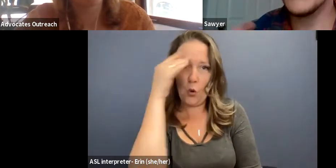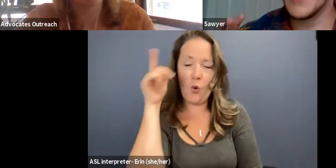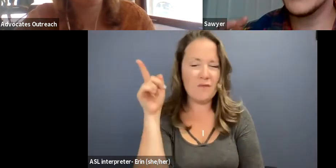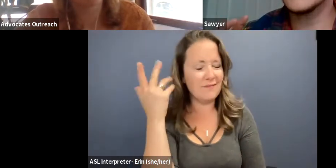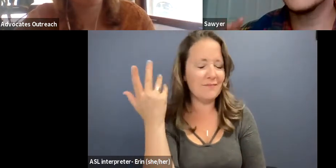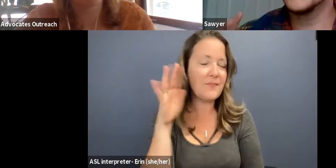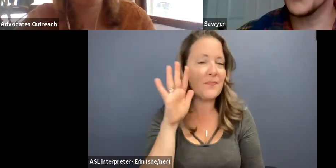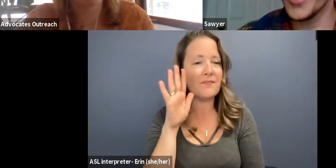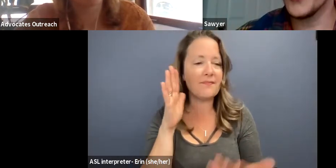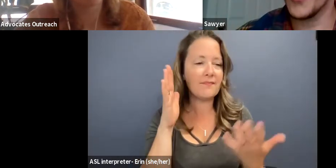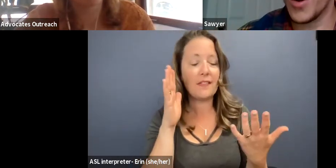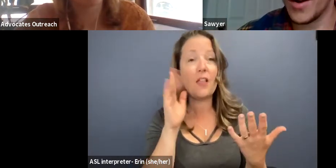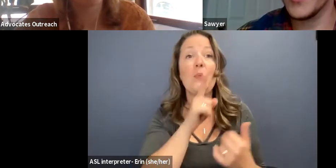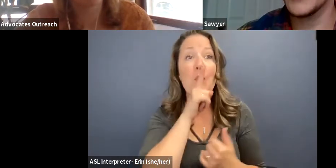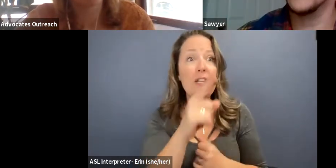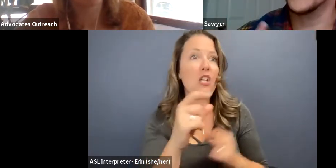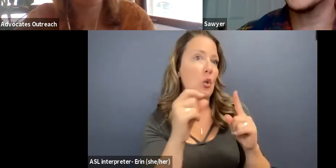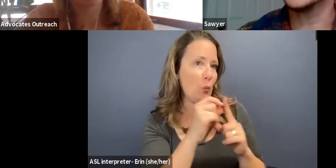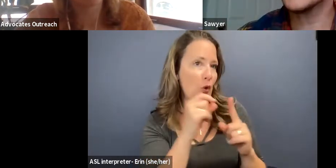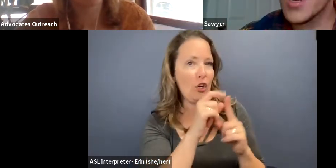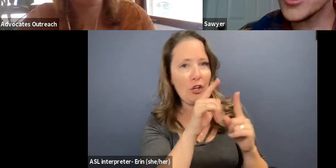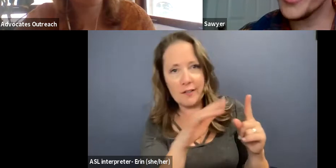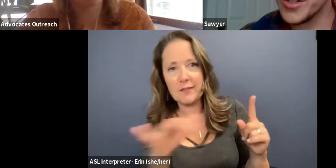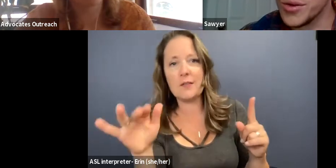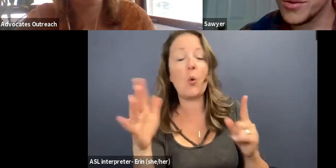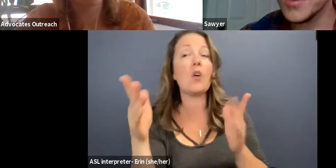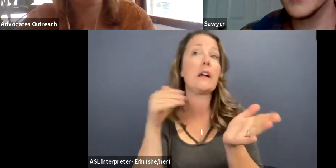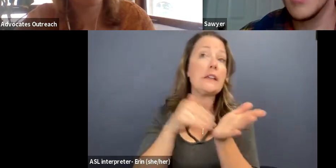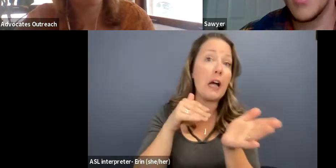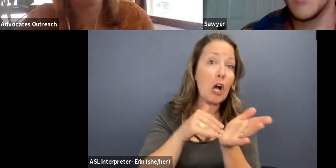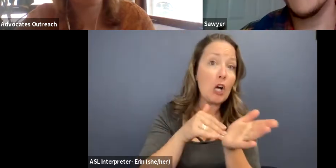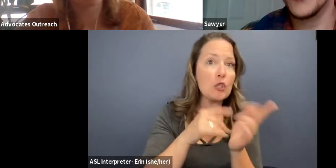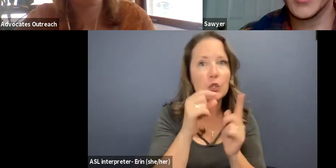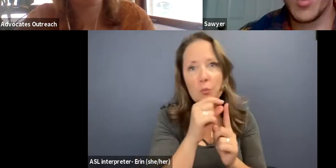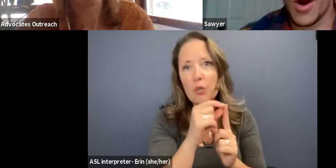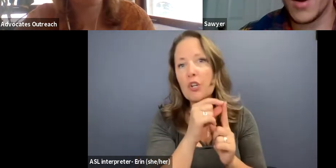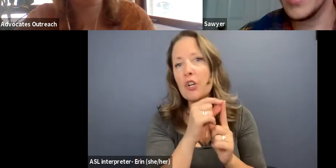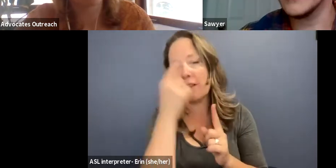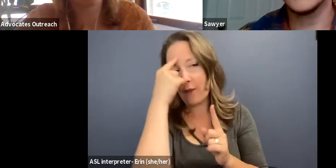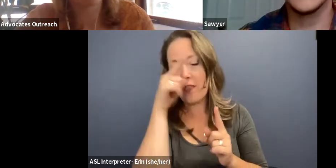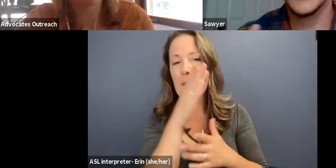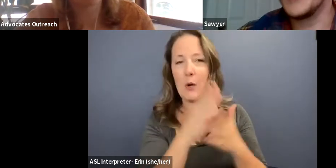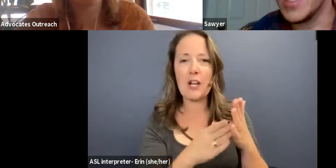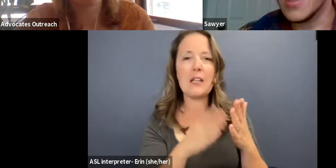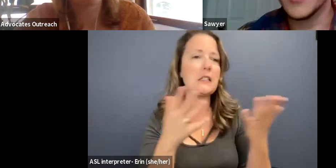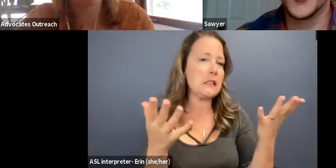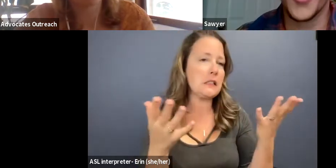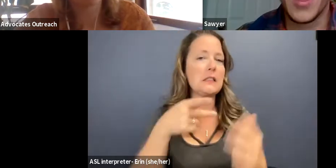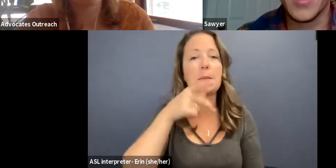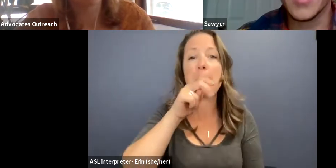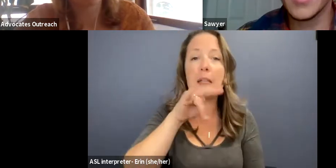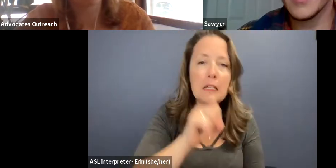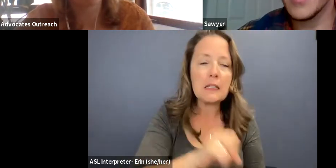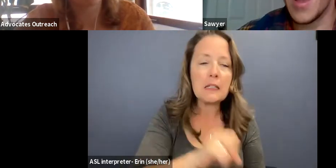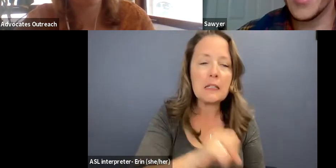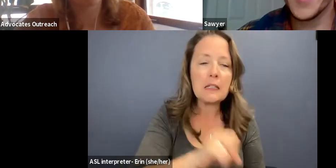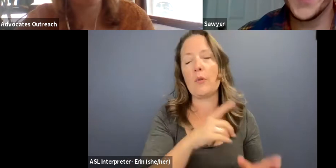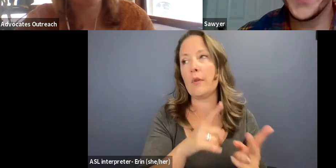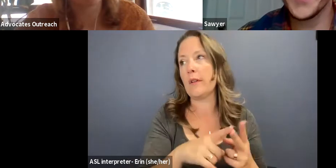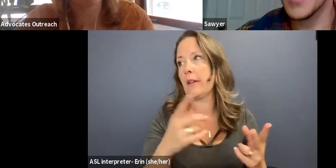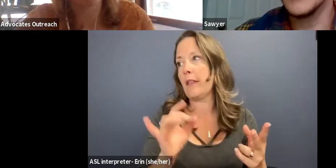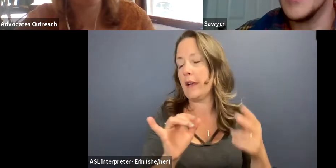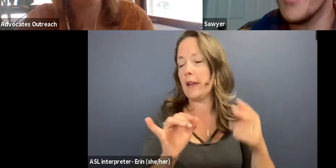objective. And I'm seeing a good question here in the chat that comes up a lot. What if other people, like teachers